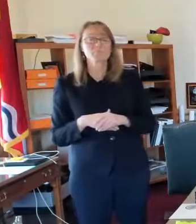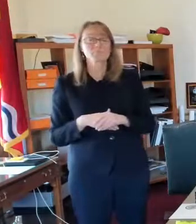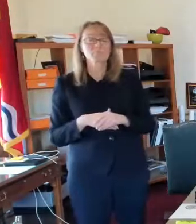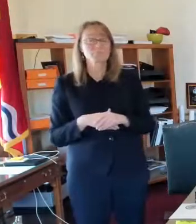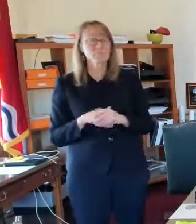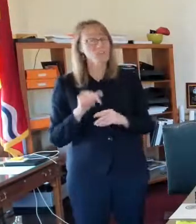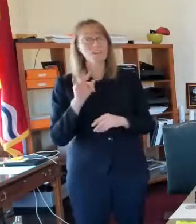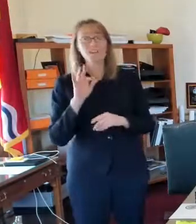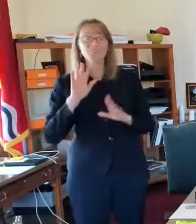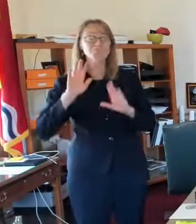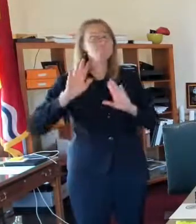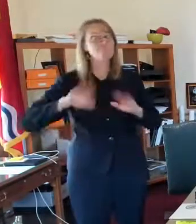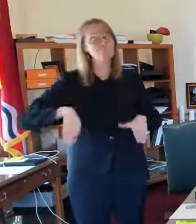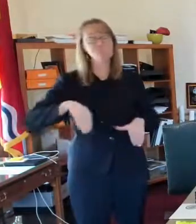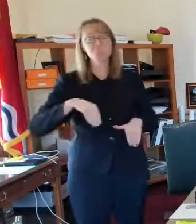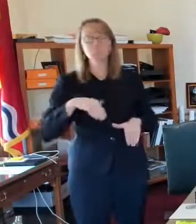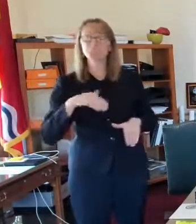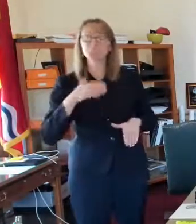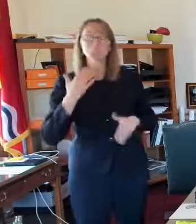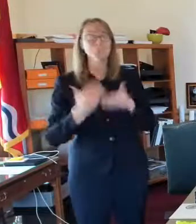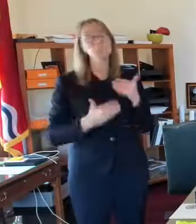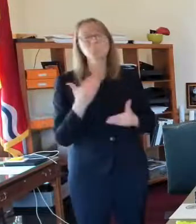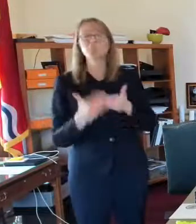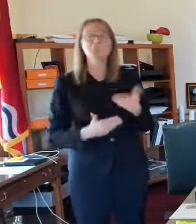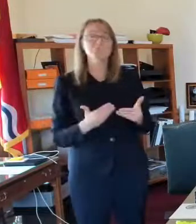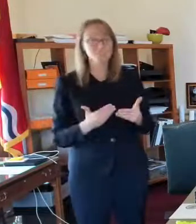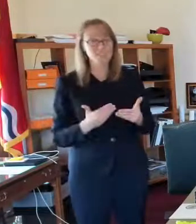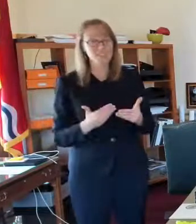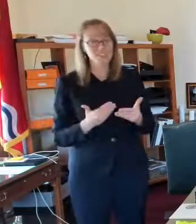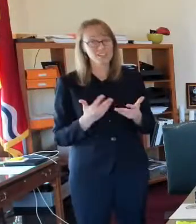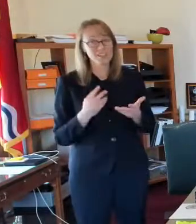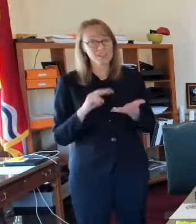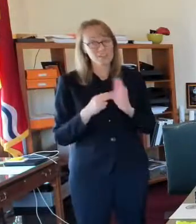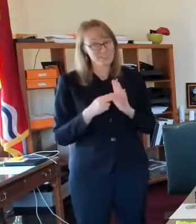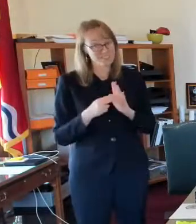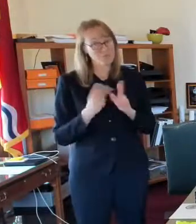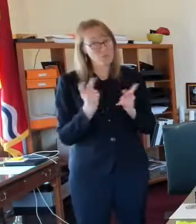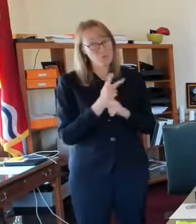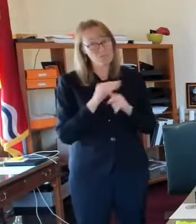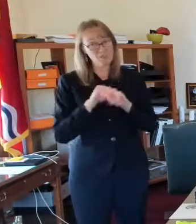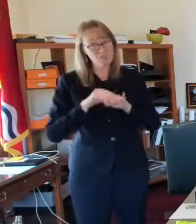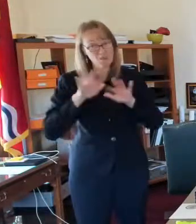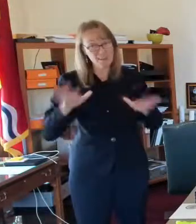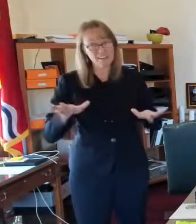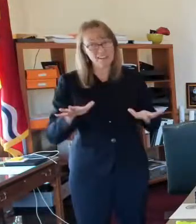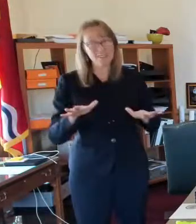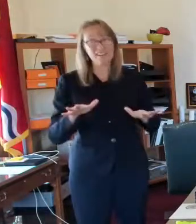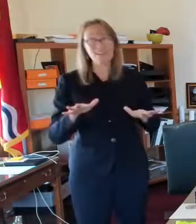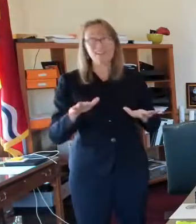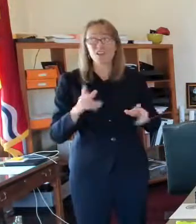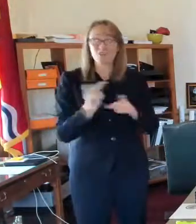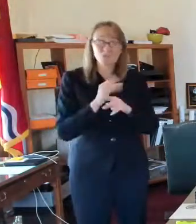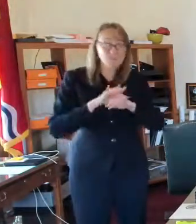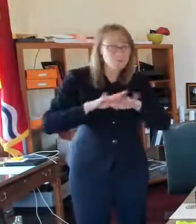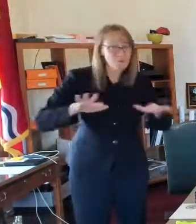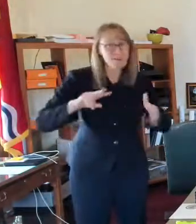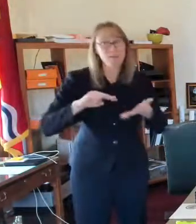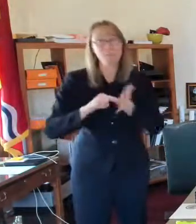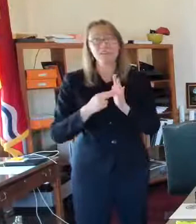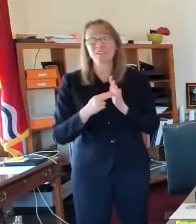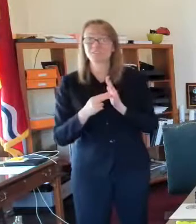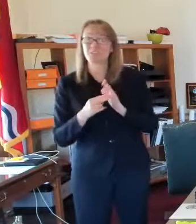you know, we're likely to have more restrictions, and more restrictions mean more